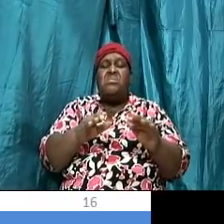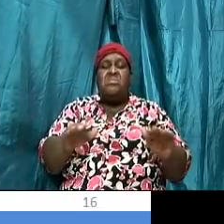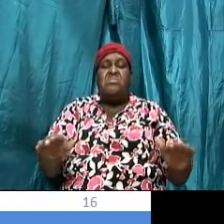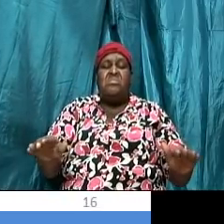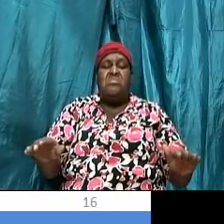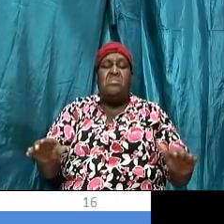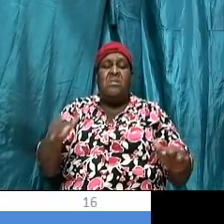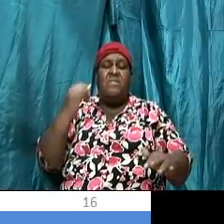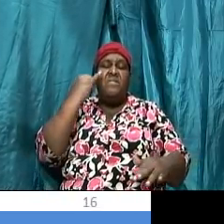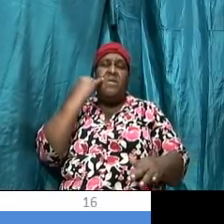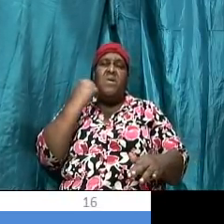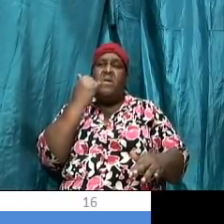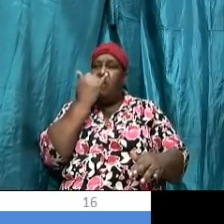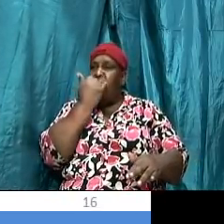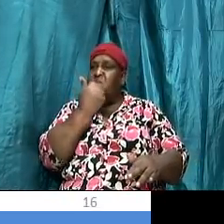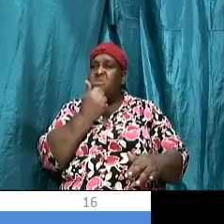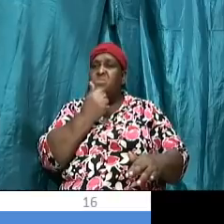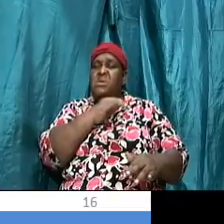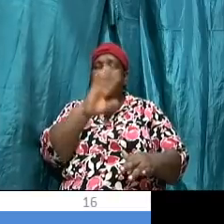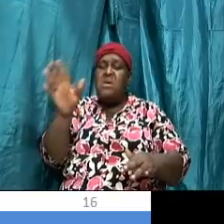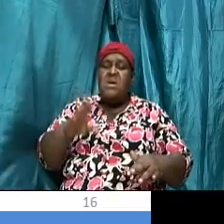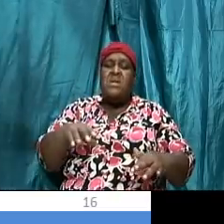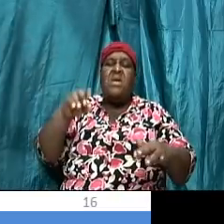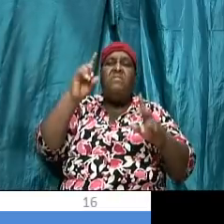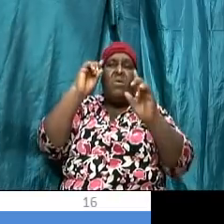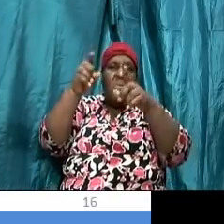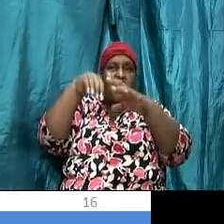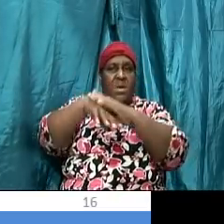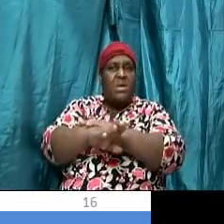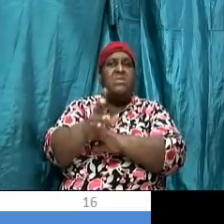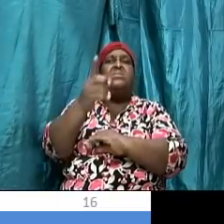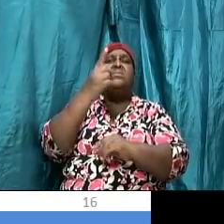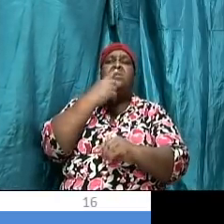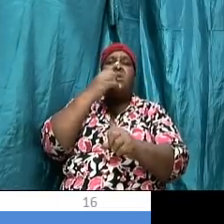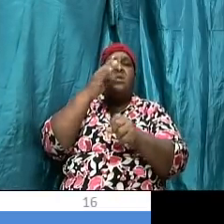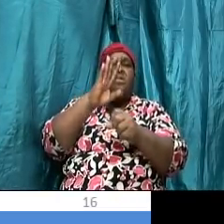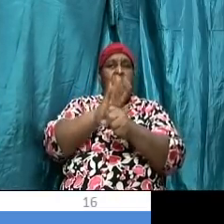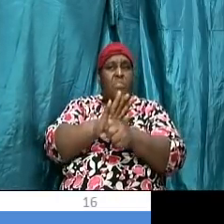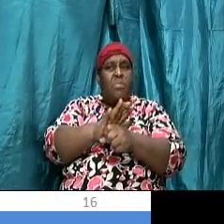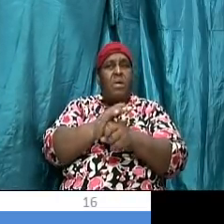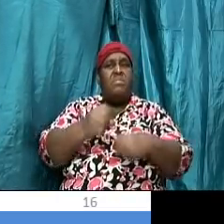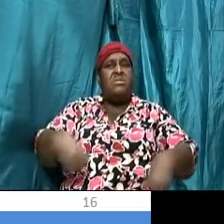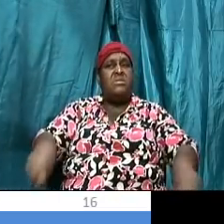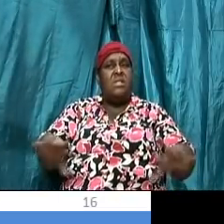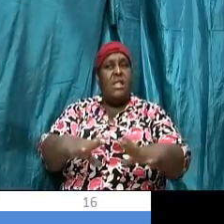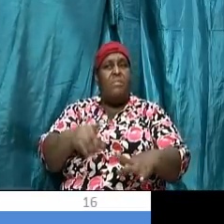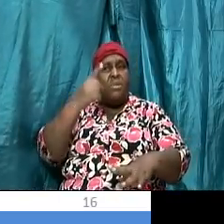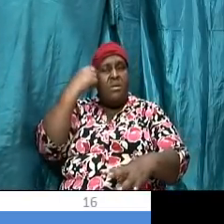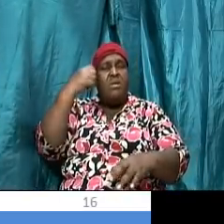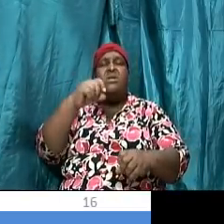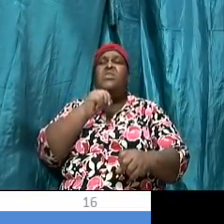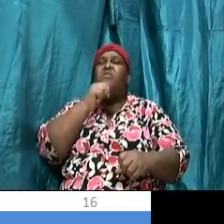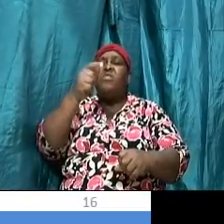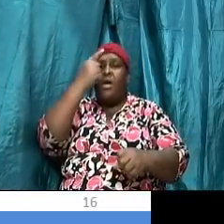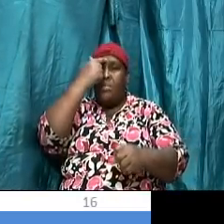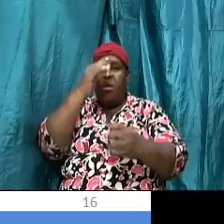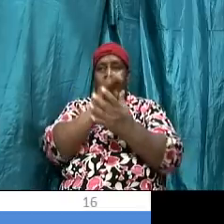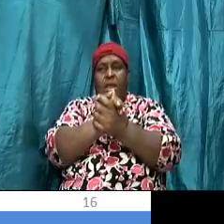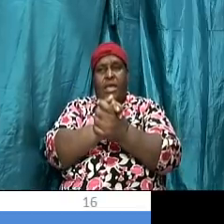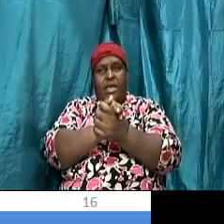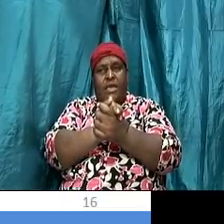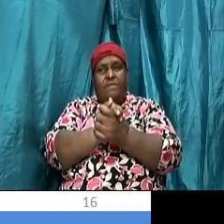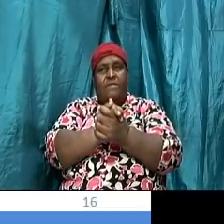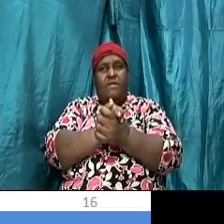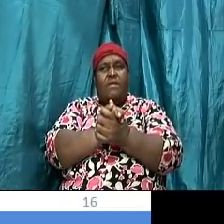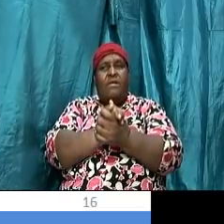land because of their unbelief, they spent almost years into the desert. And when that generation died out, that came